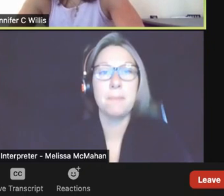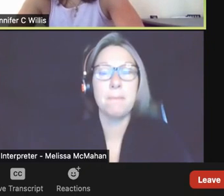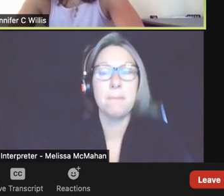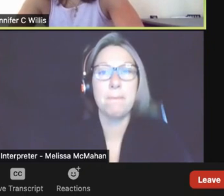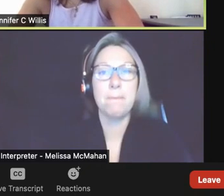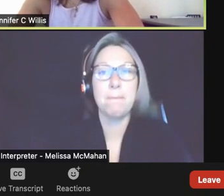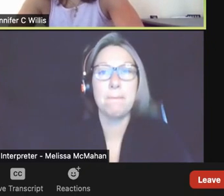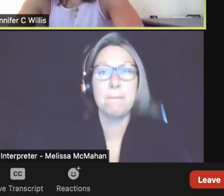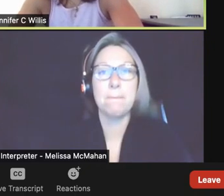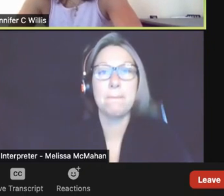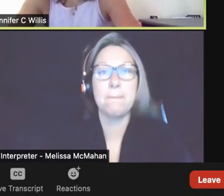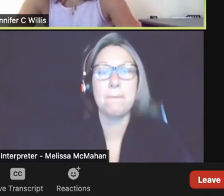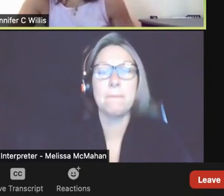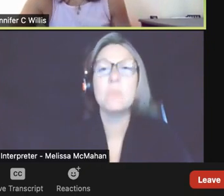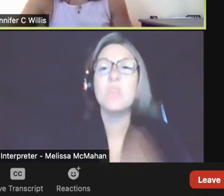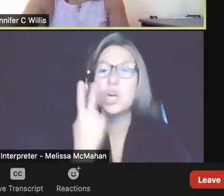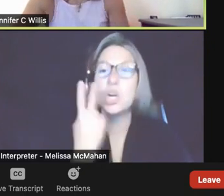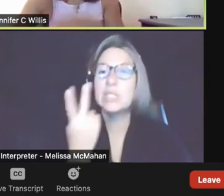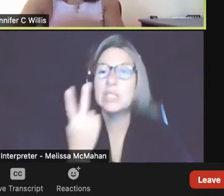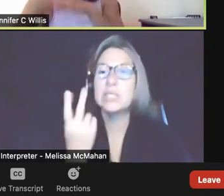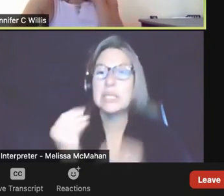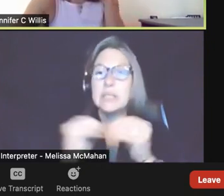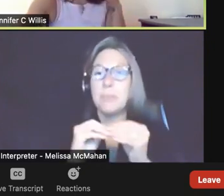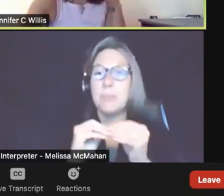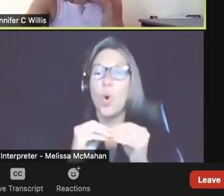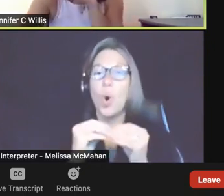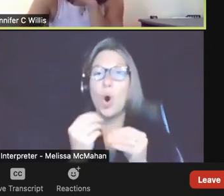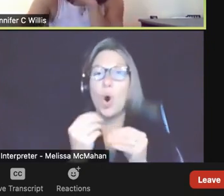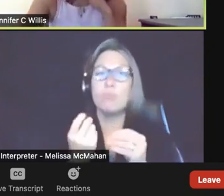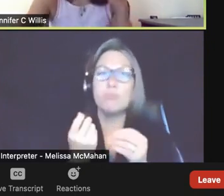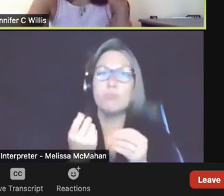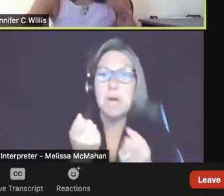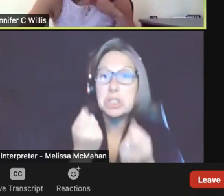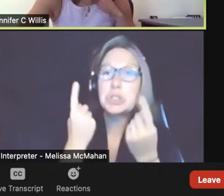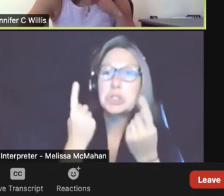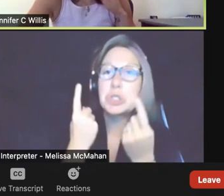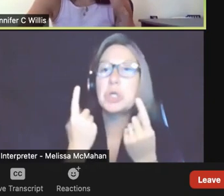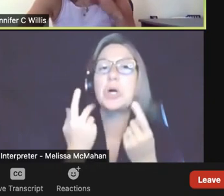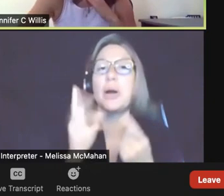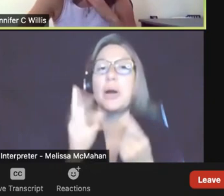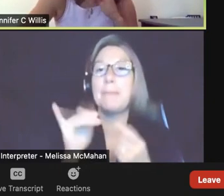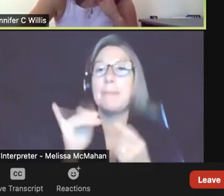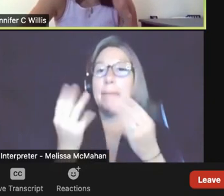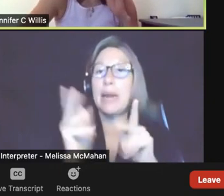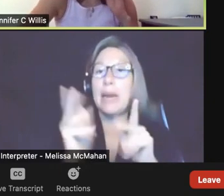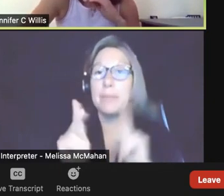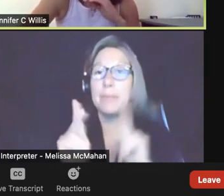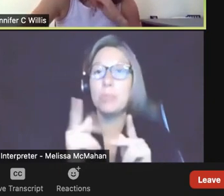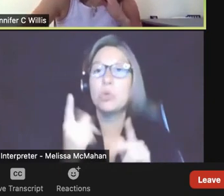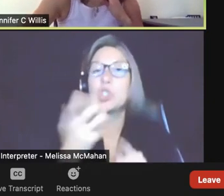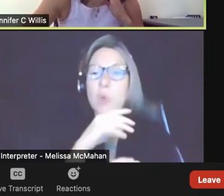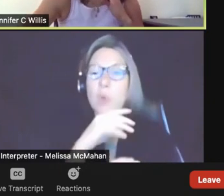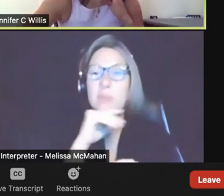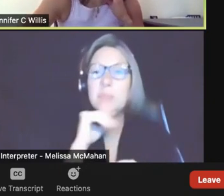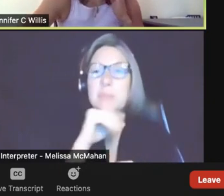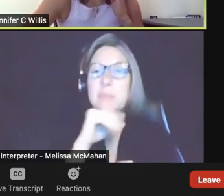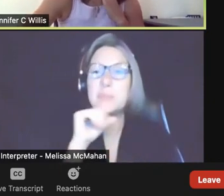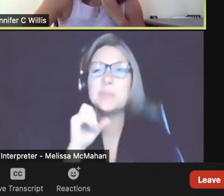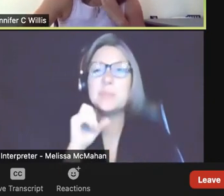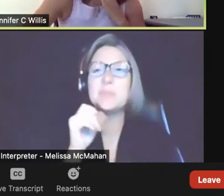And so you see just more of a conventional, something that would be possibly understood by lots of people, that she wanted her chin wiped,